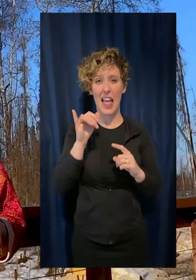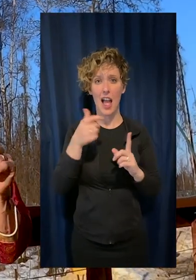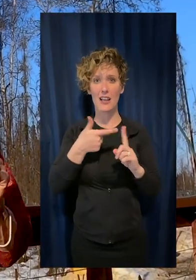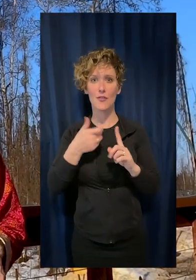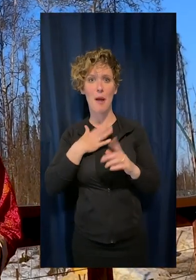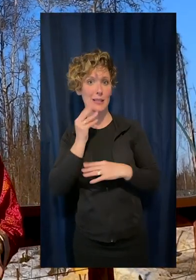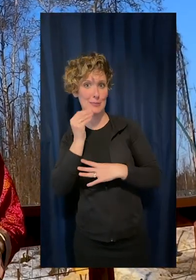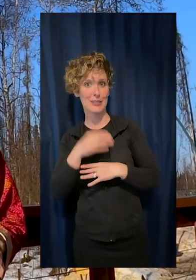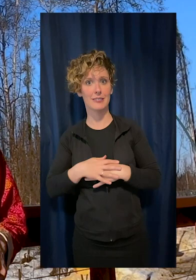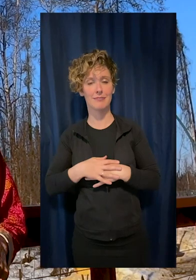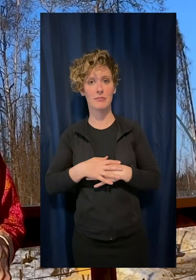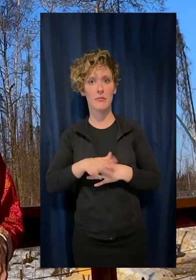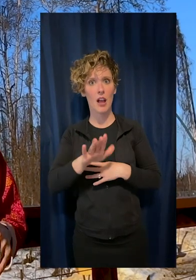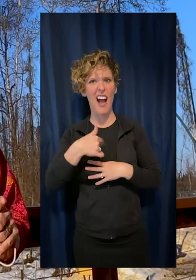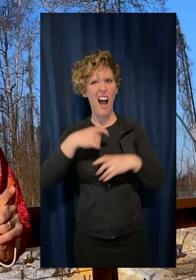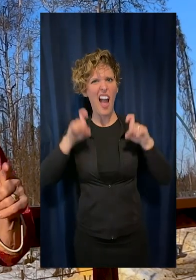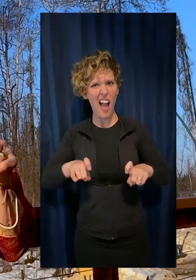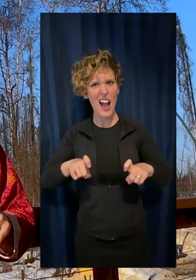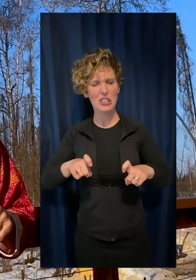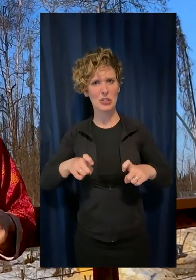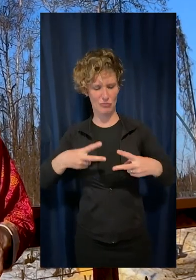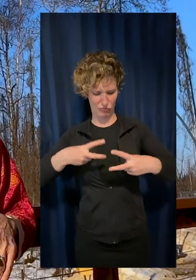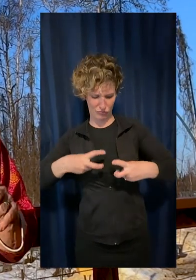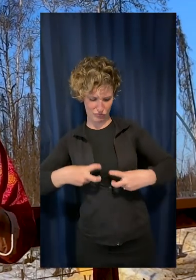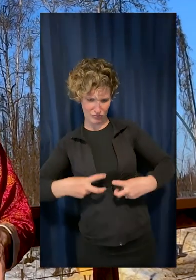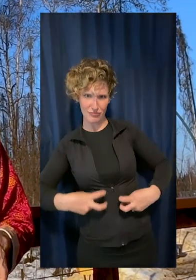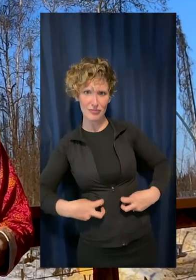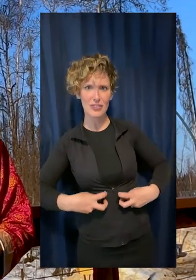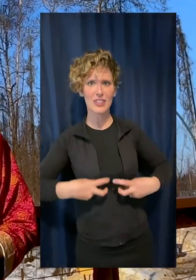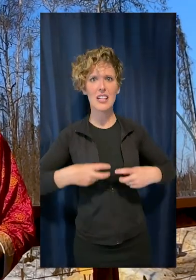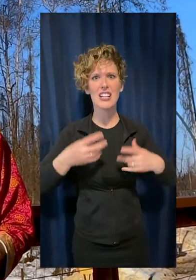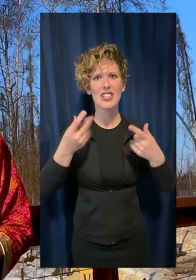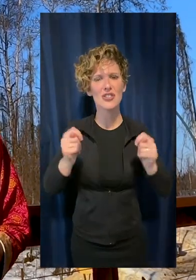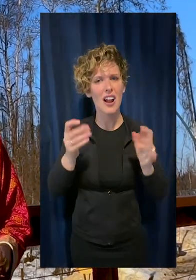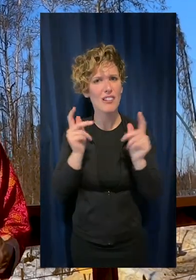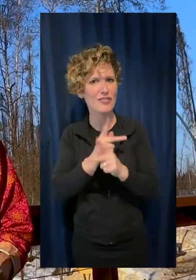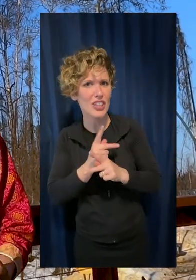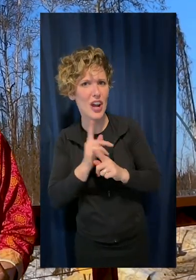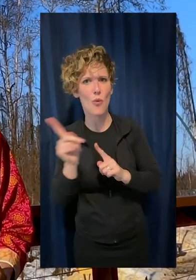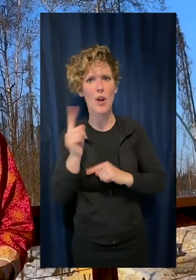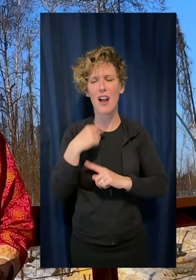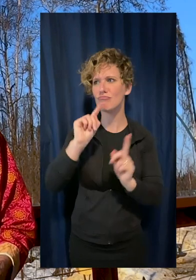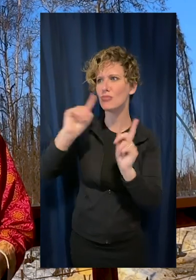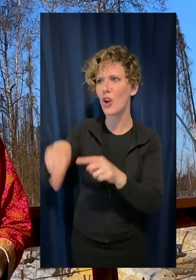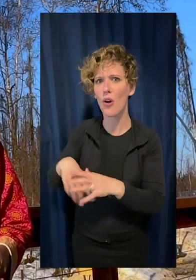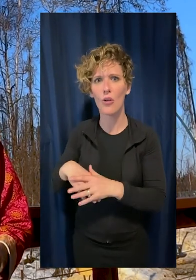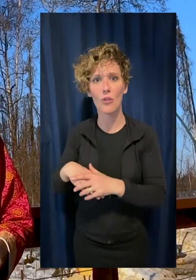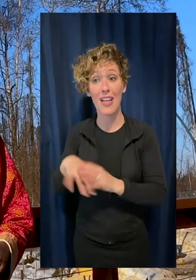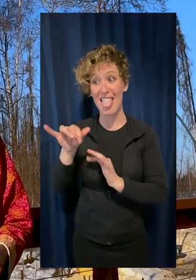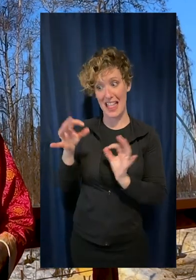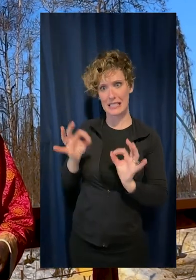go. That was a judgment call, and that was a deep-seated decision that I was required to make, and